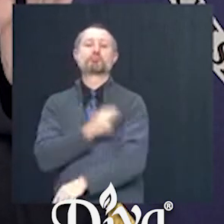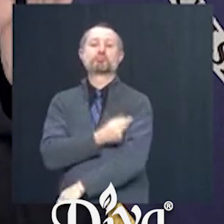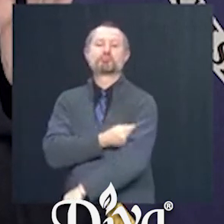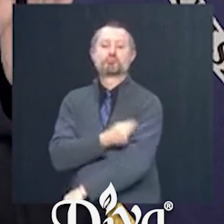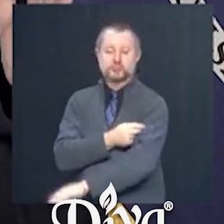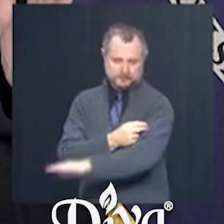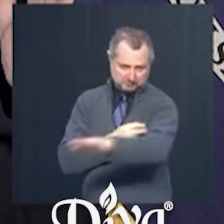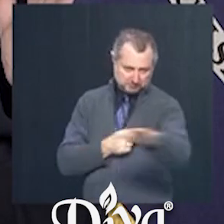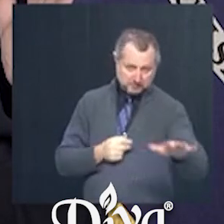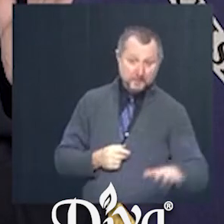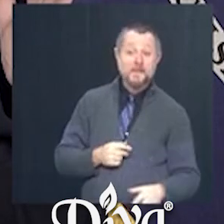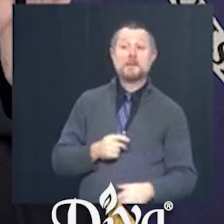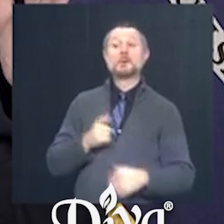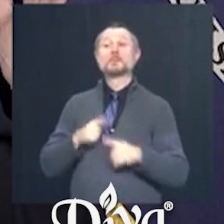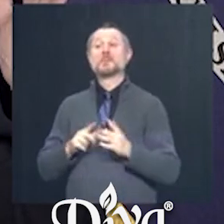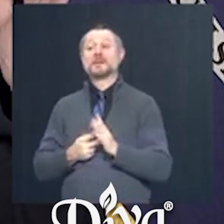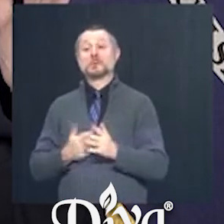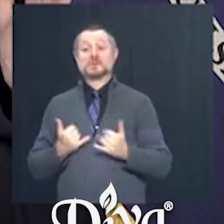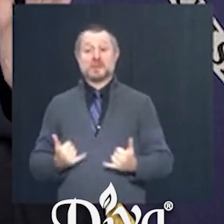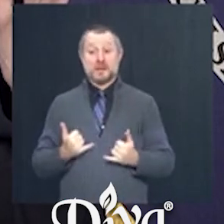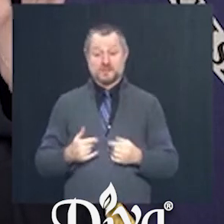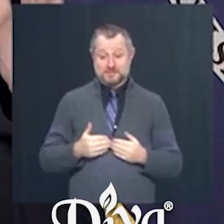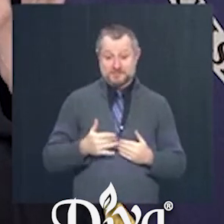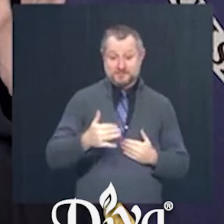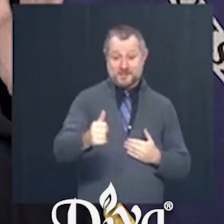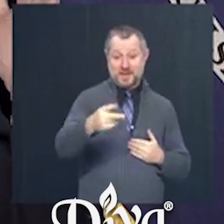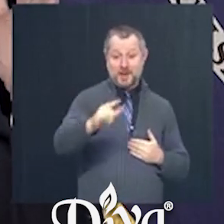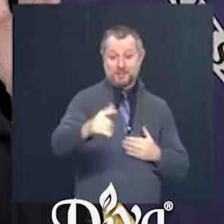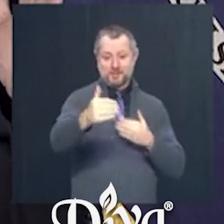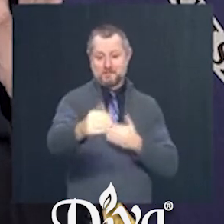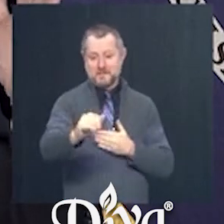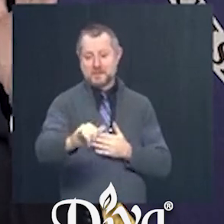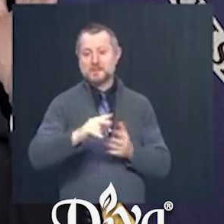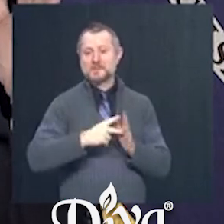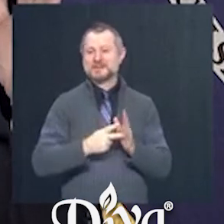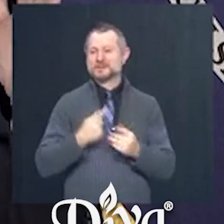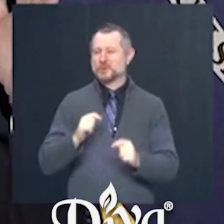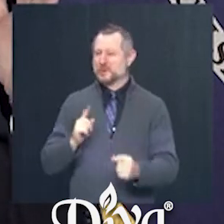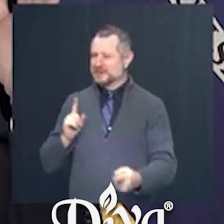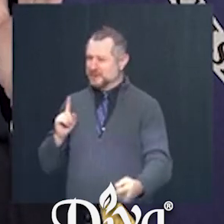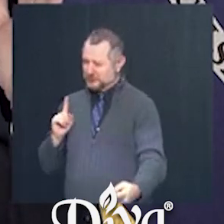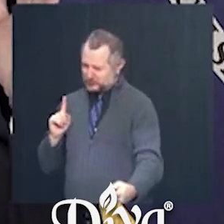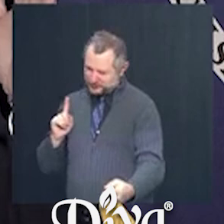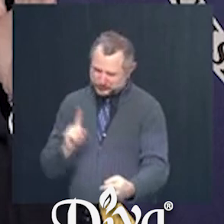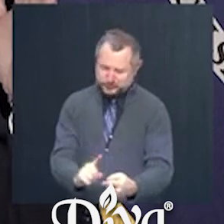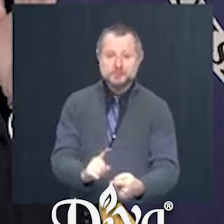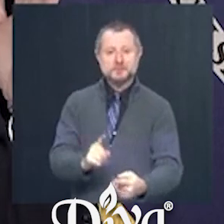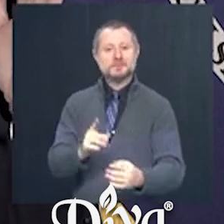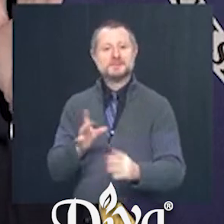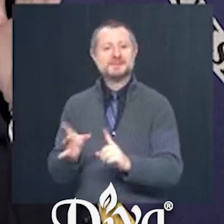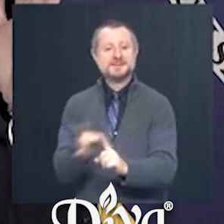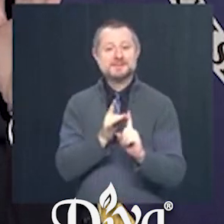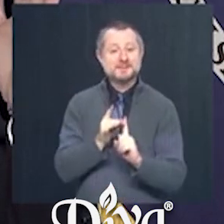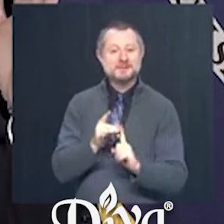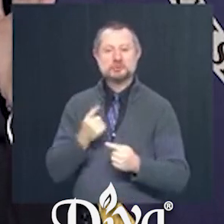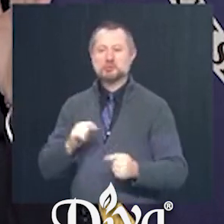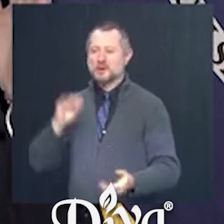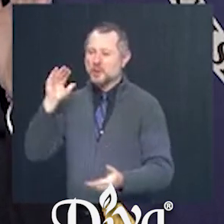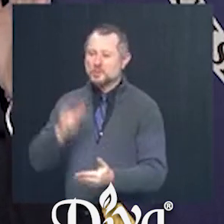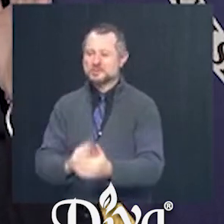Between now and then, slow the rate of spread, slow the rate of